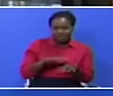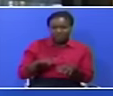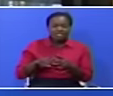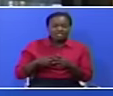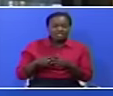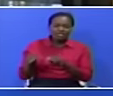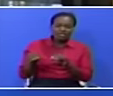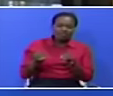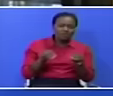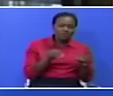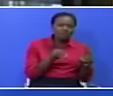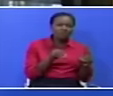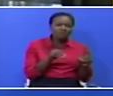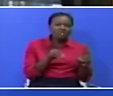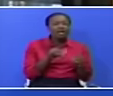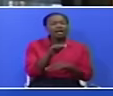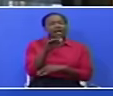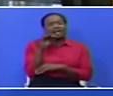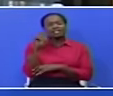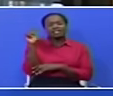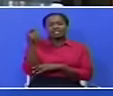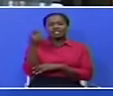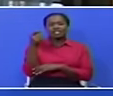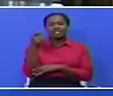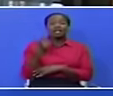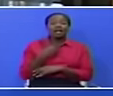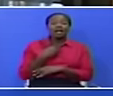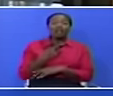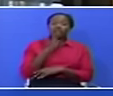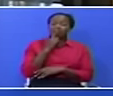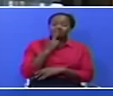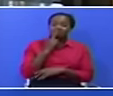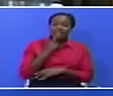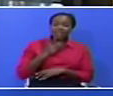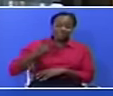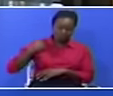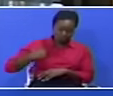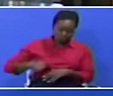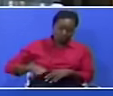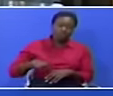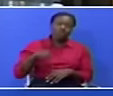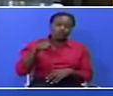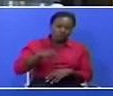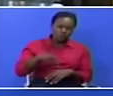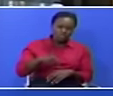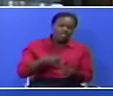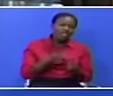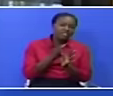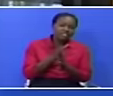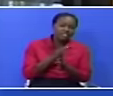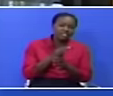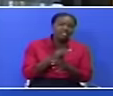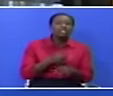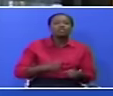movement targets to ask Kenyans to actually put on their red attires on this particular day and be able to